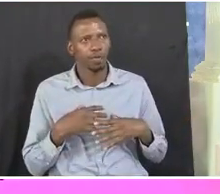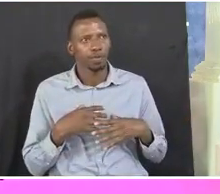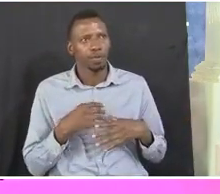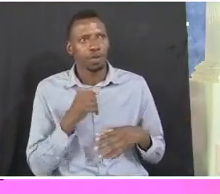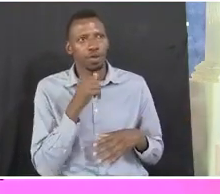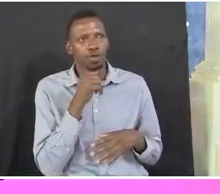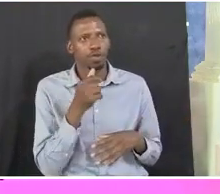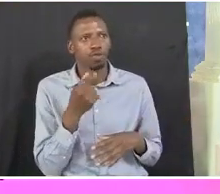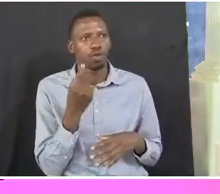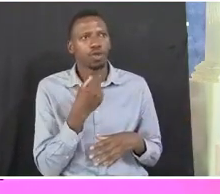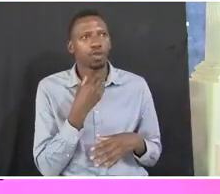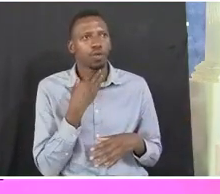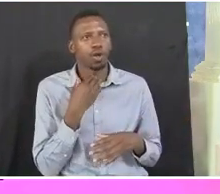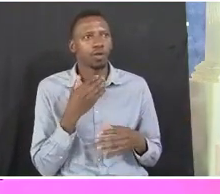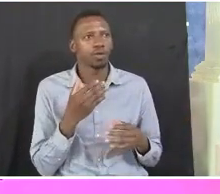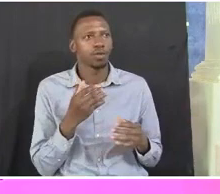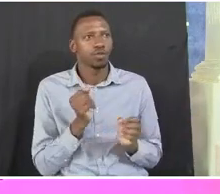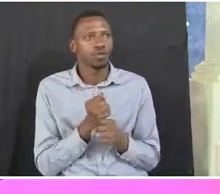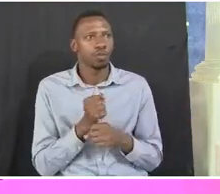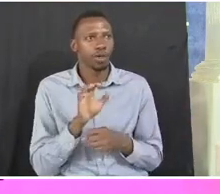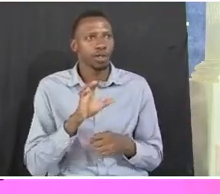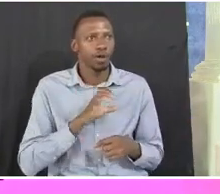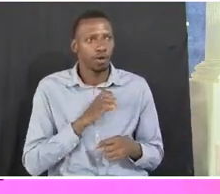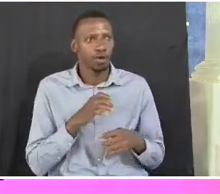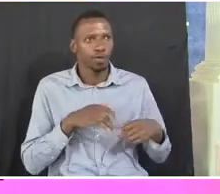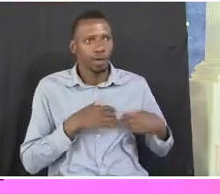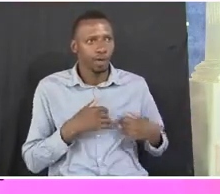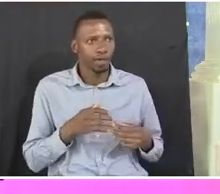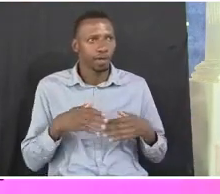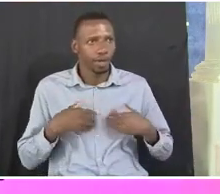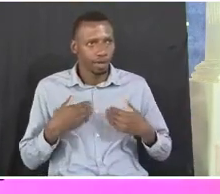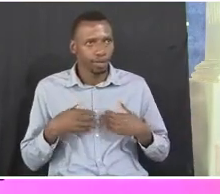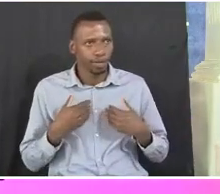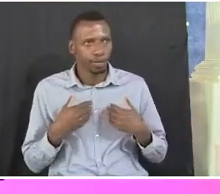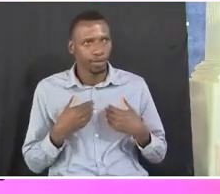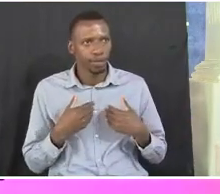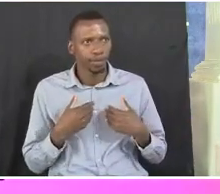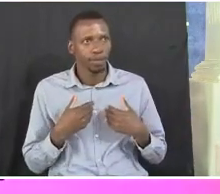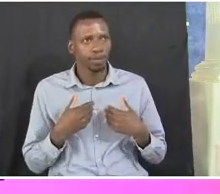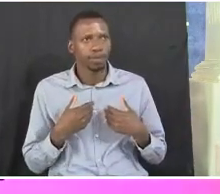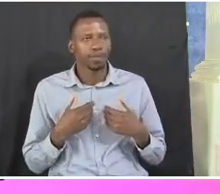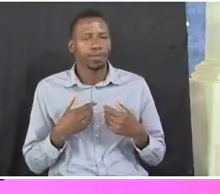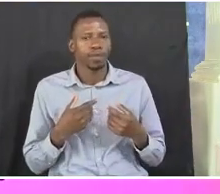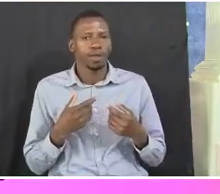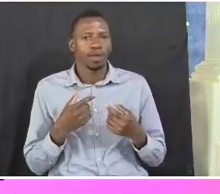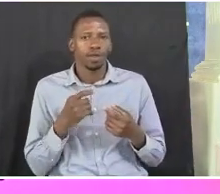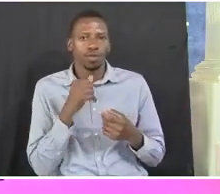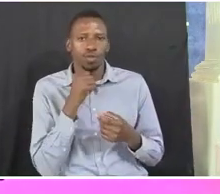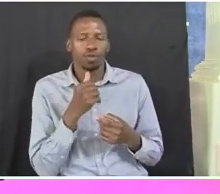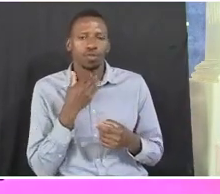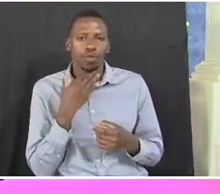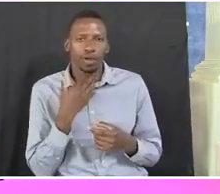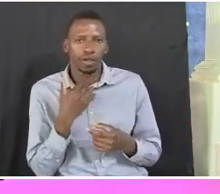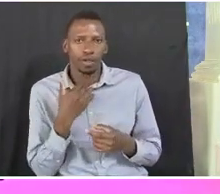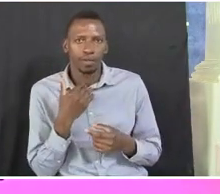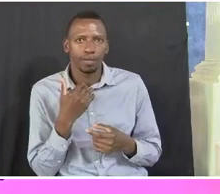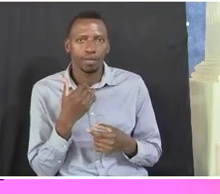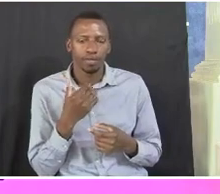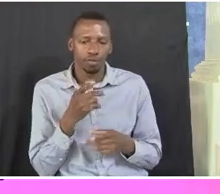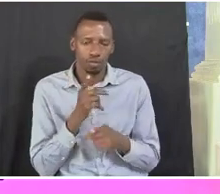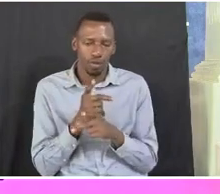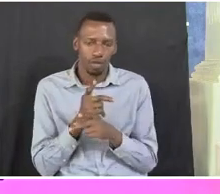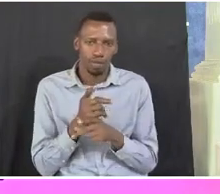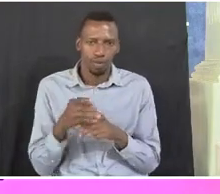the desire of their own hearts and reveled in sins of flesh and wickedness, not desiring to retain God in